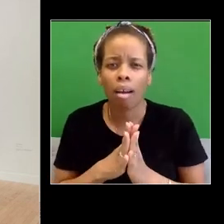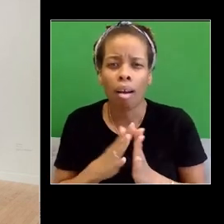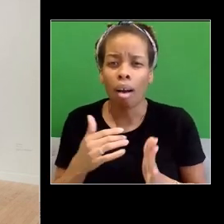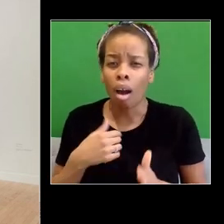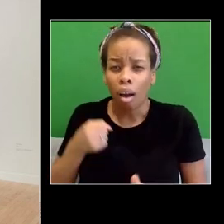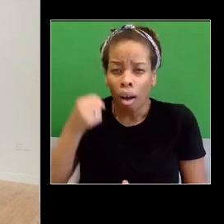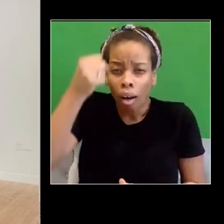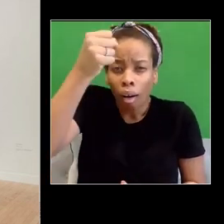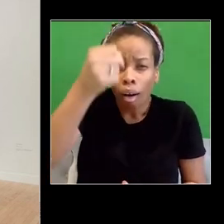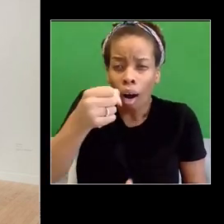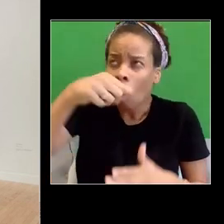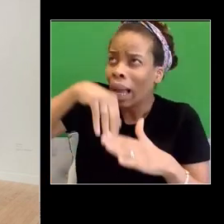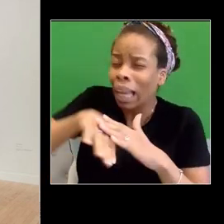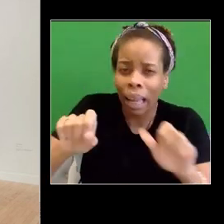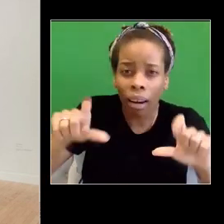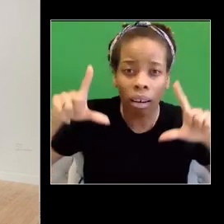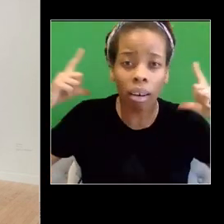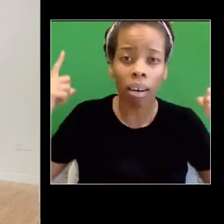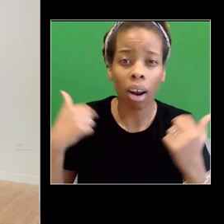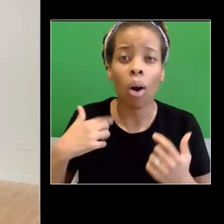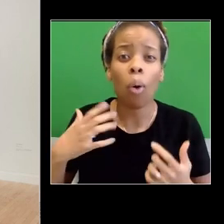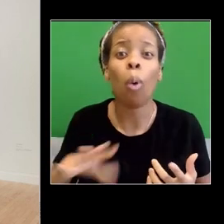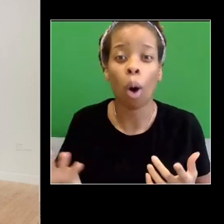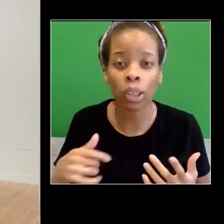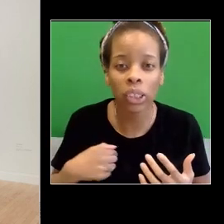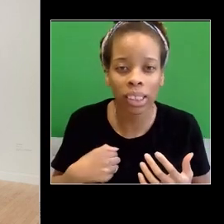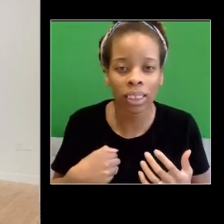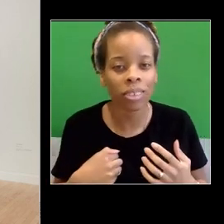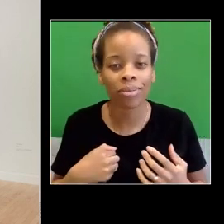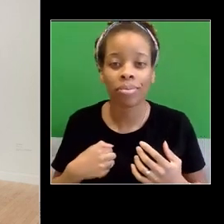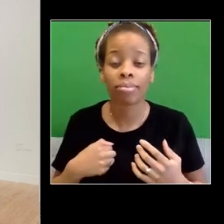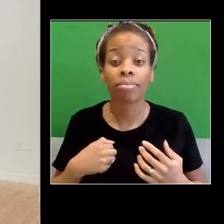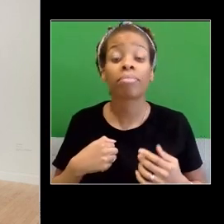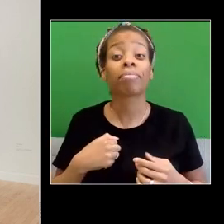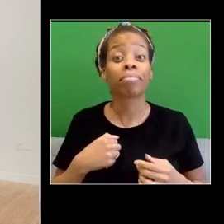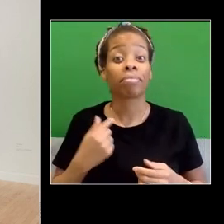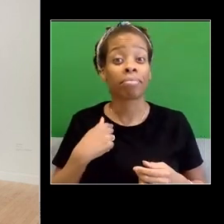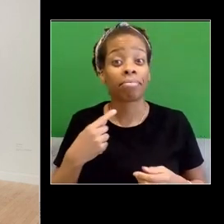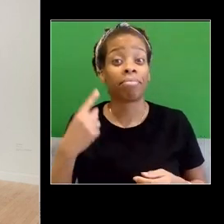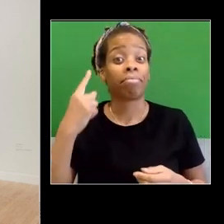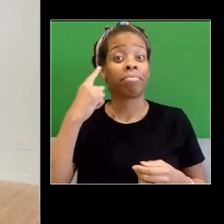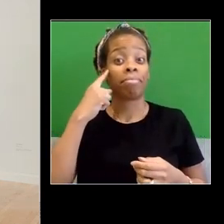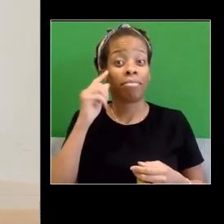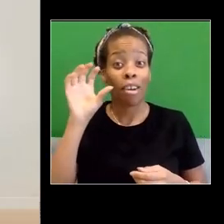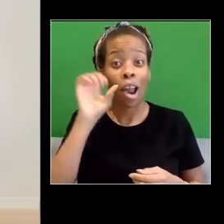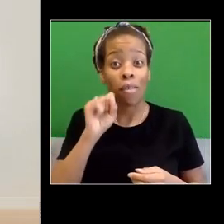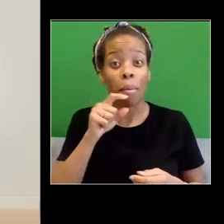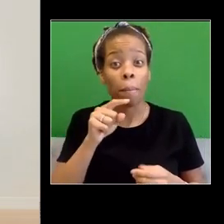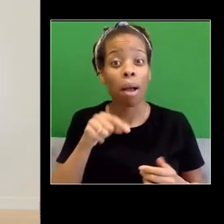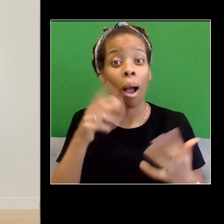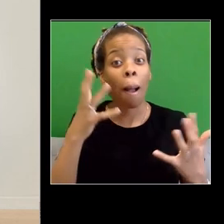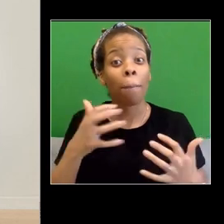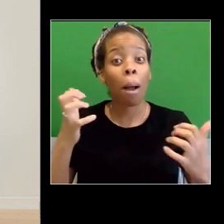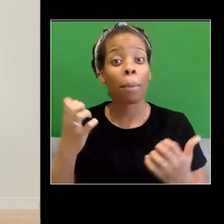myself into those galleries. And I thought of an exchange that you had in a public talk with